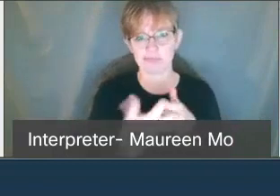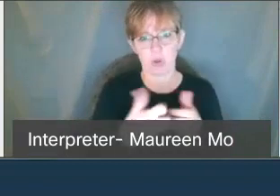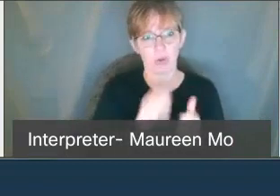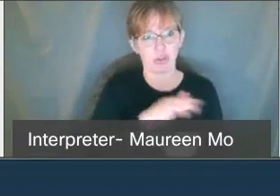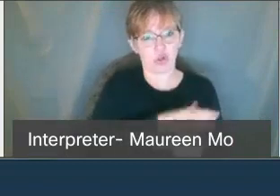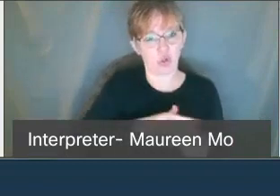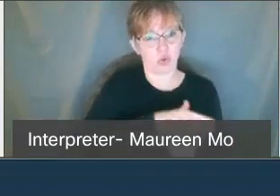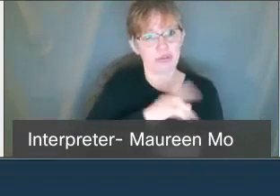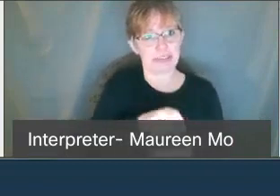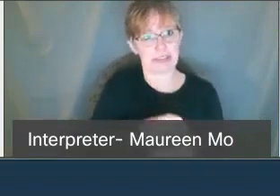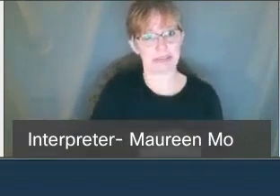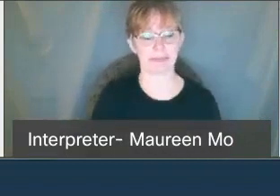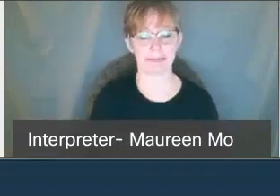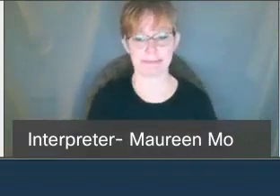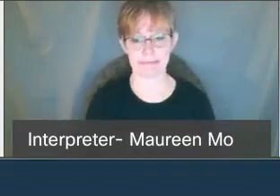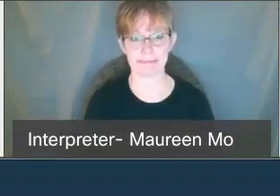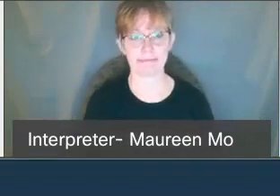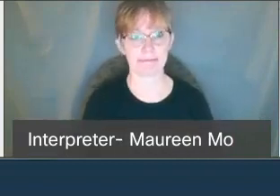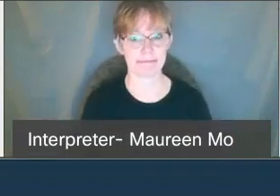your needs.